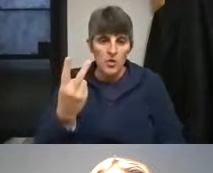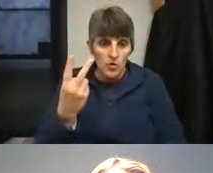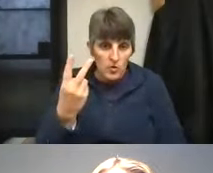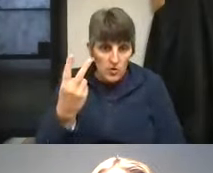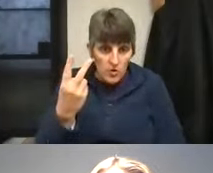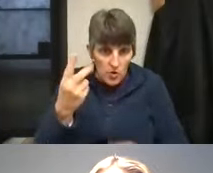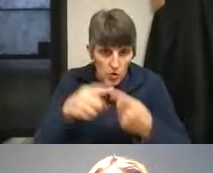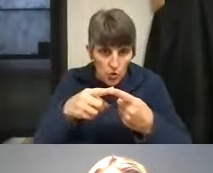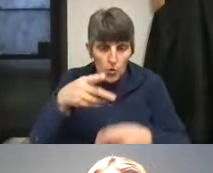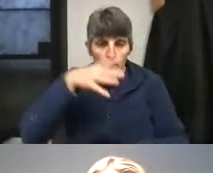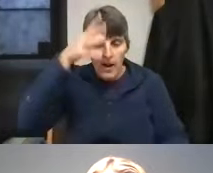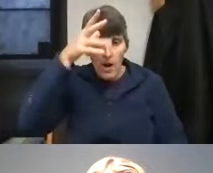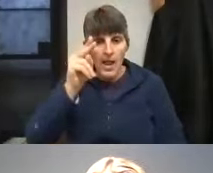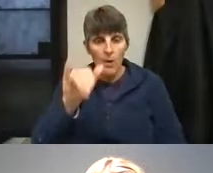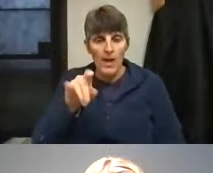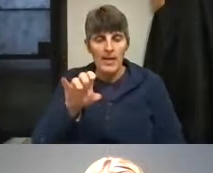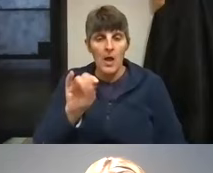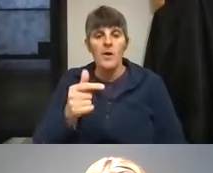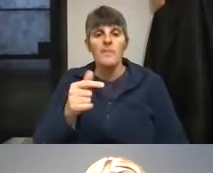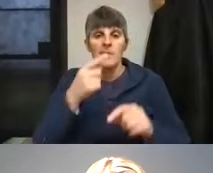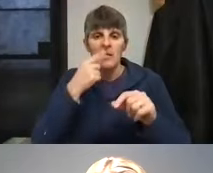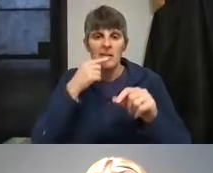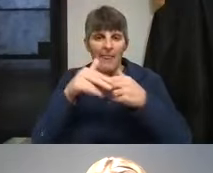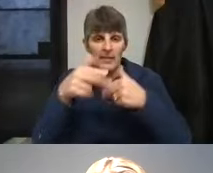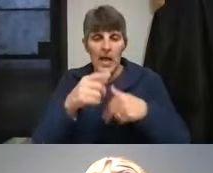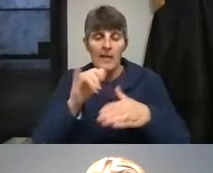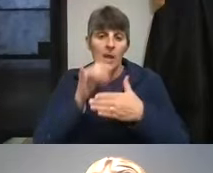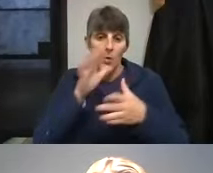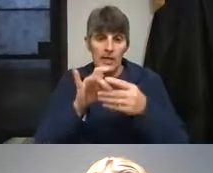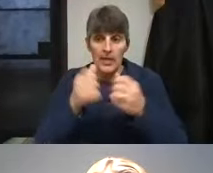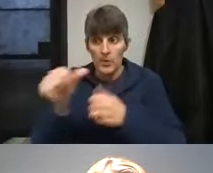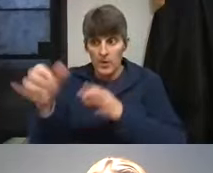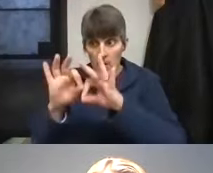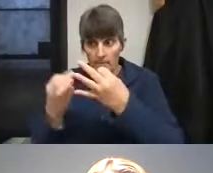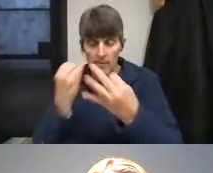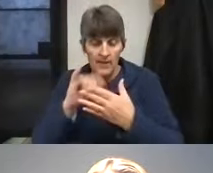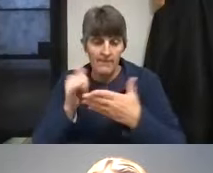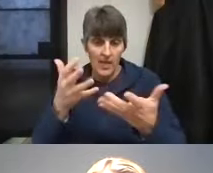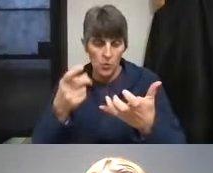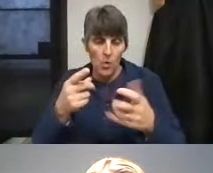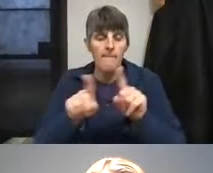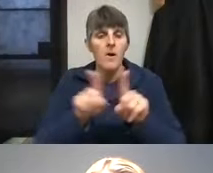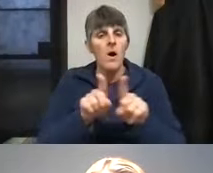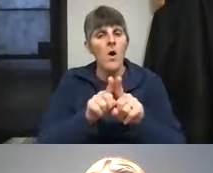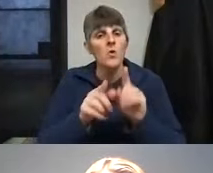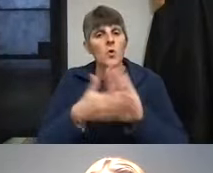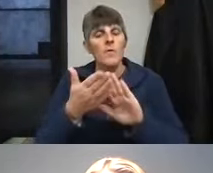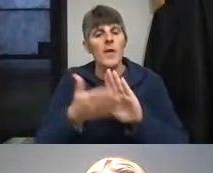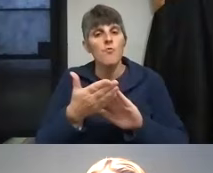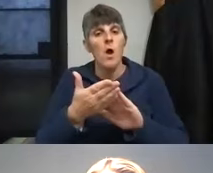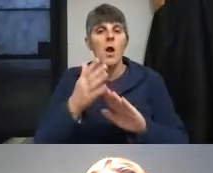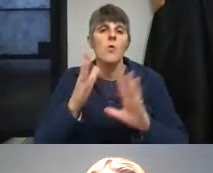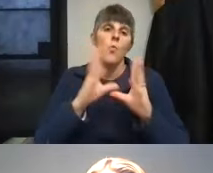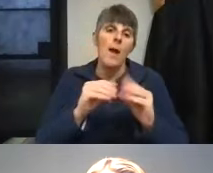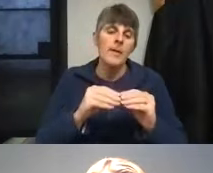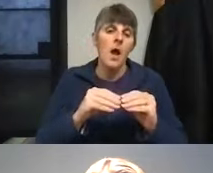parent2parentny.org. They will connect you with another family if that's something that you want, but they also run